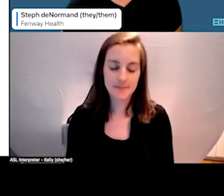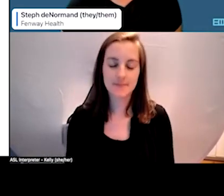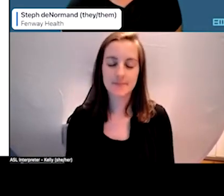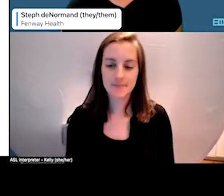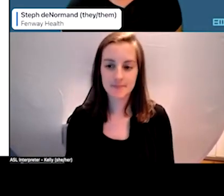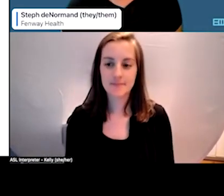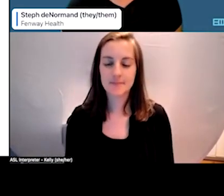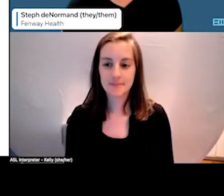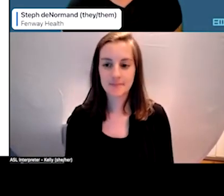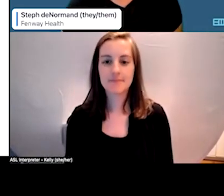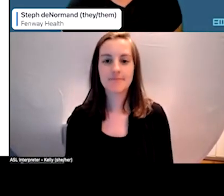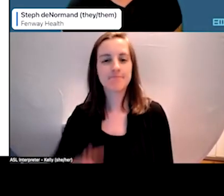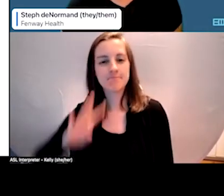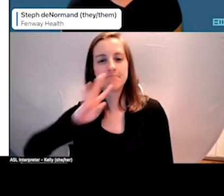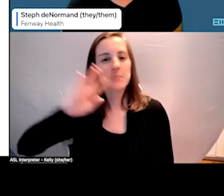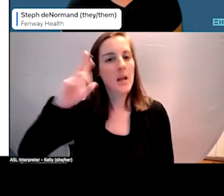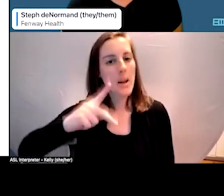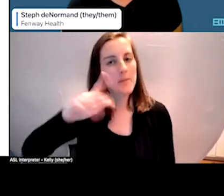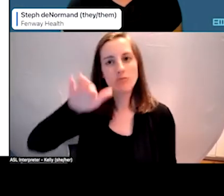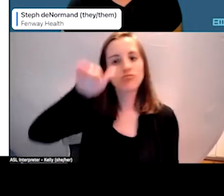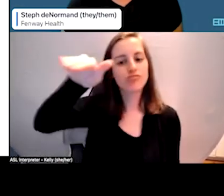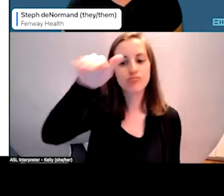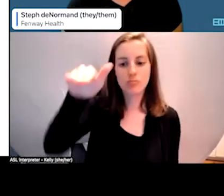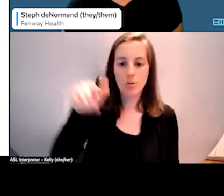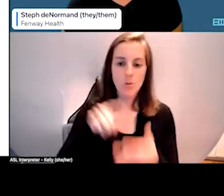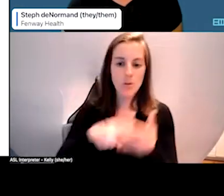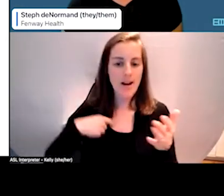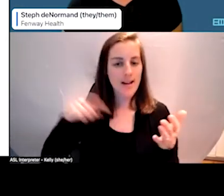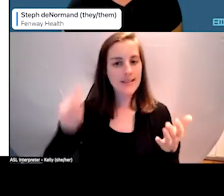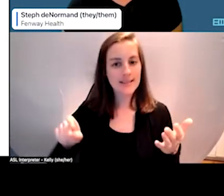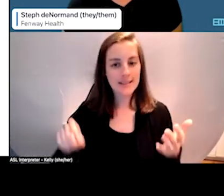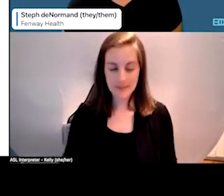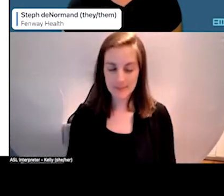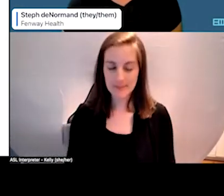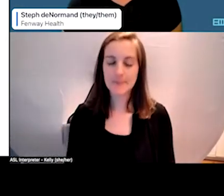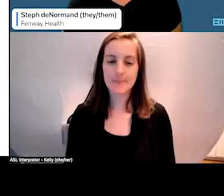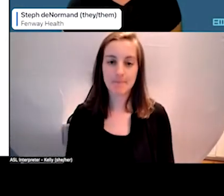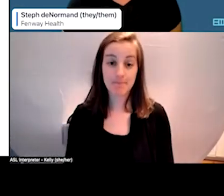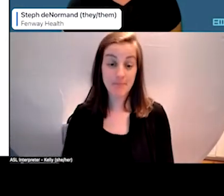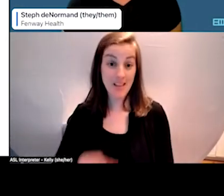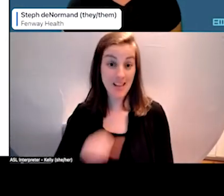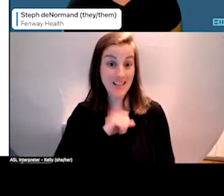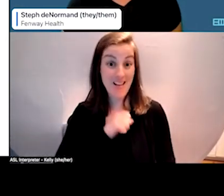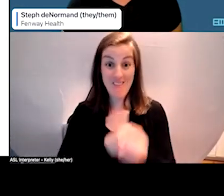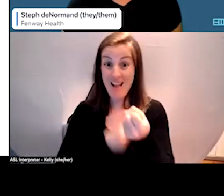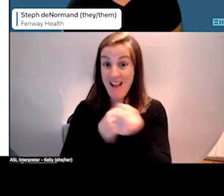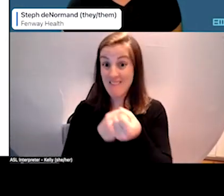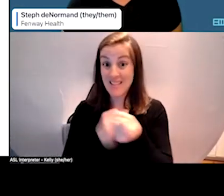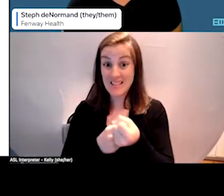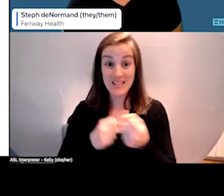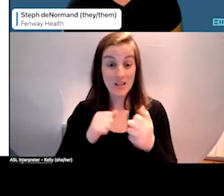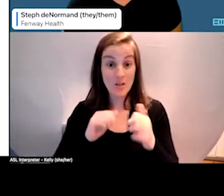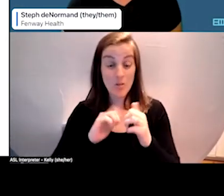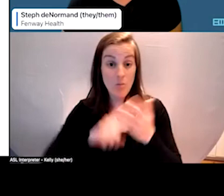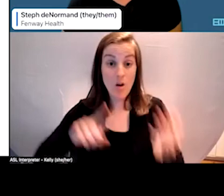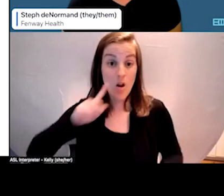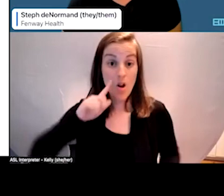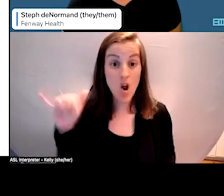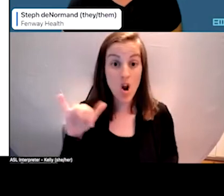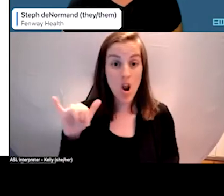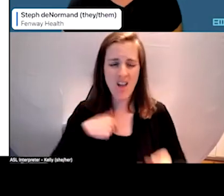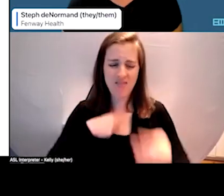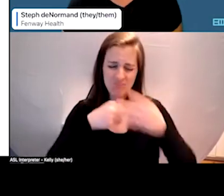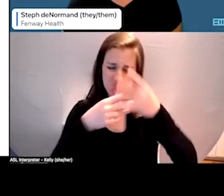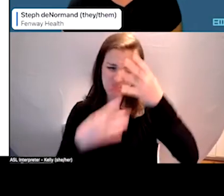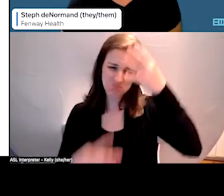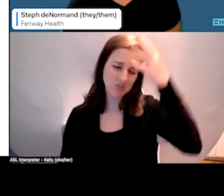to really speak up for themselves. Self-advocacy can look like a ton of different things. Some of them are things